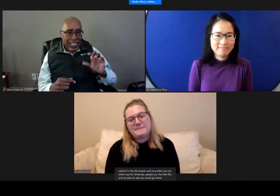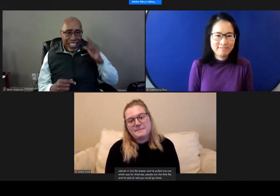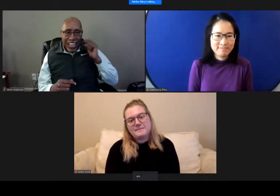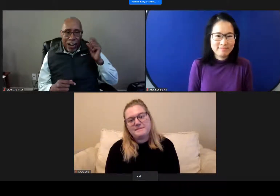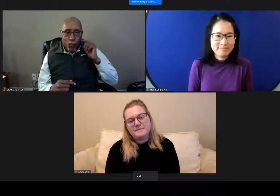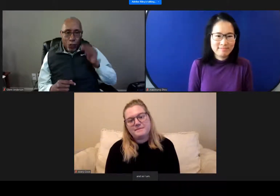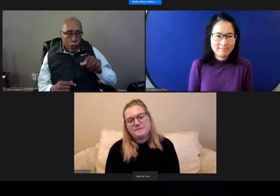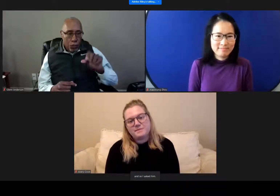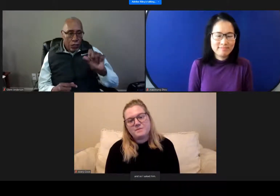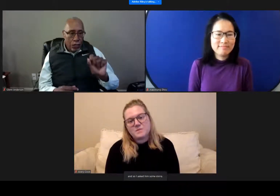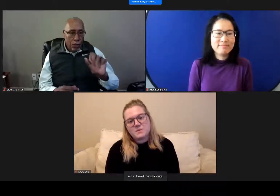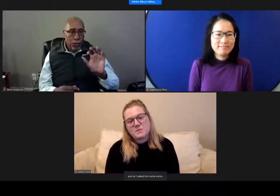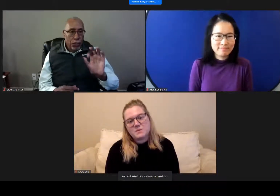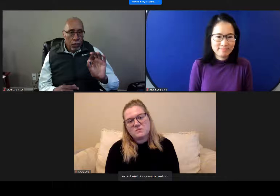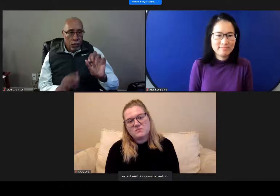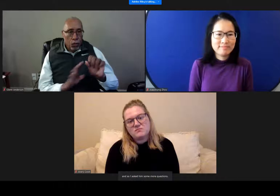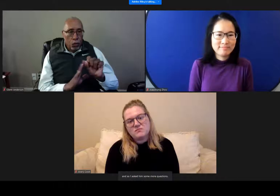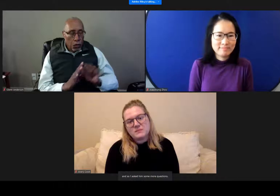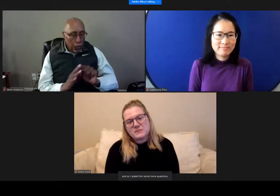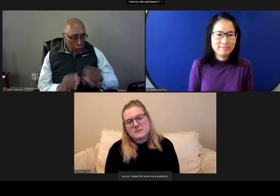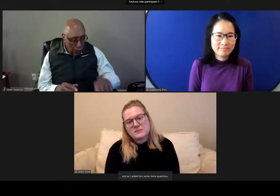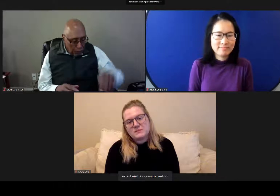And so I asked him some more questions.